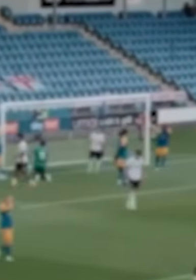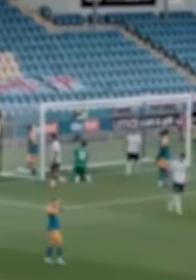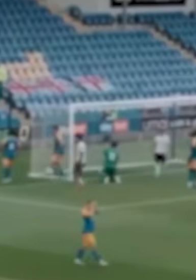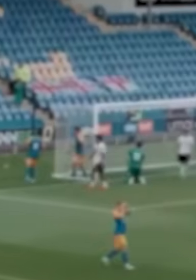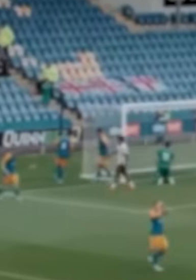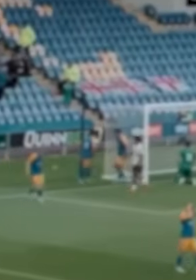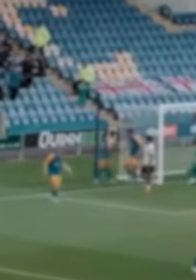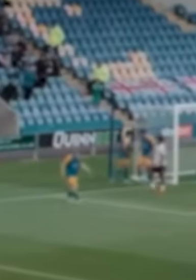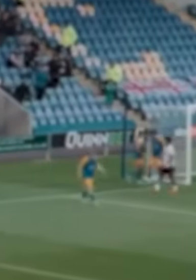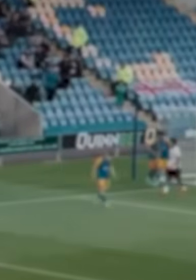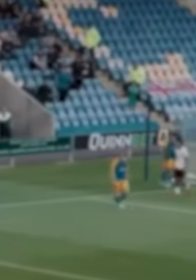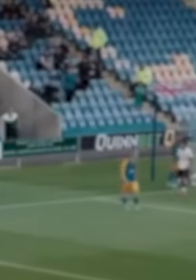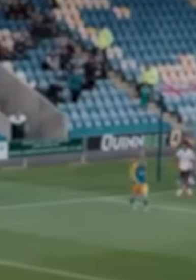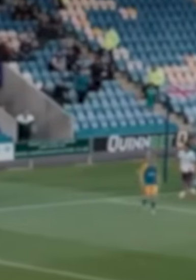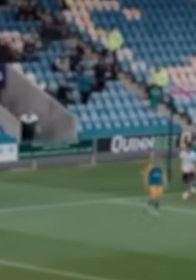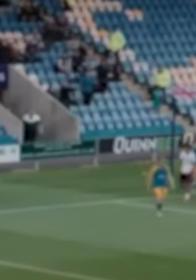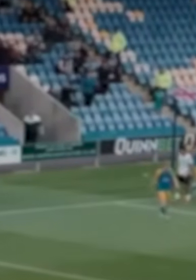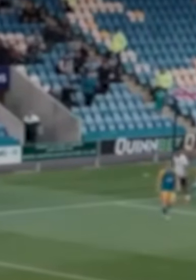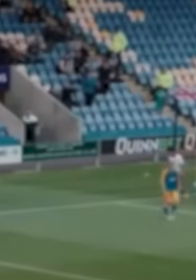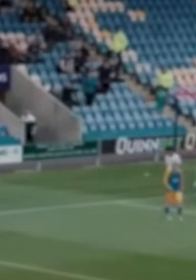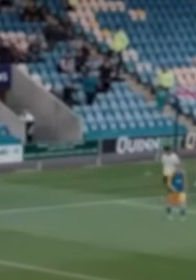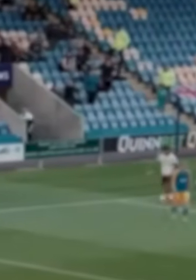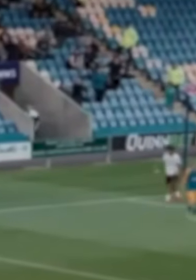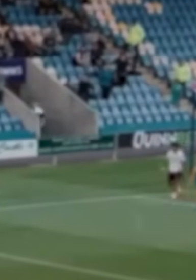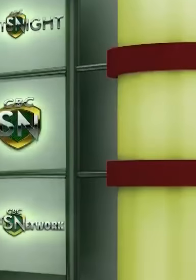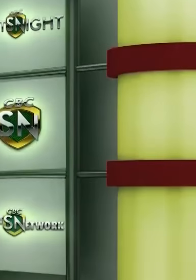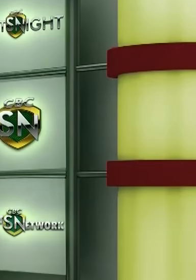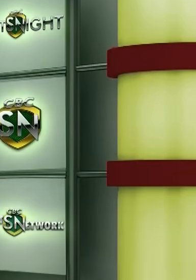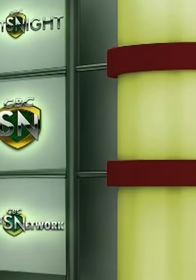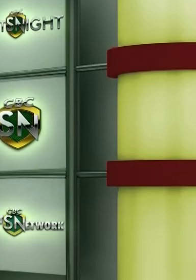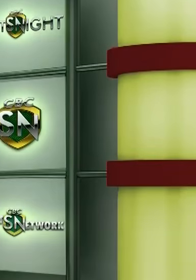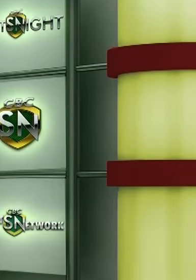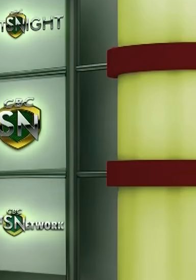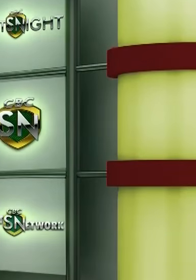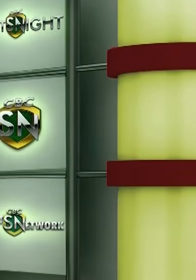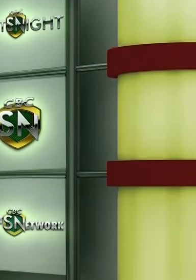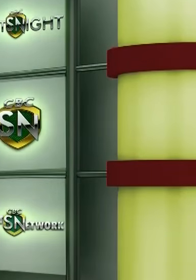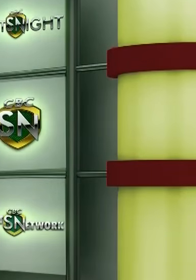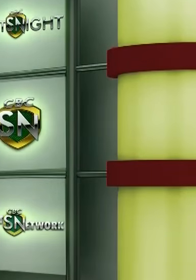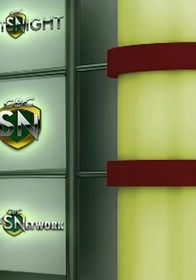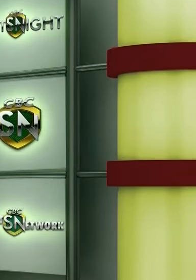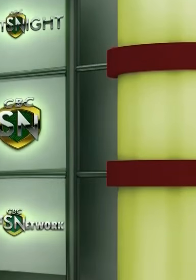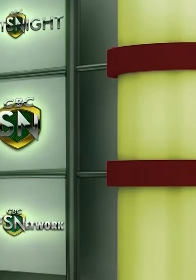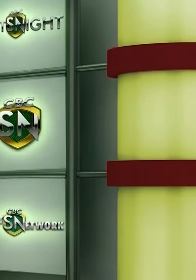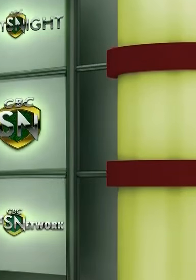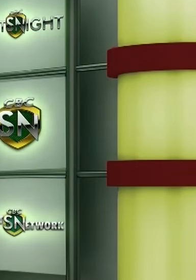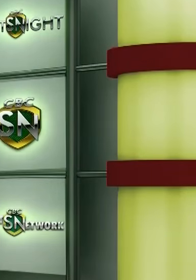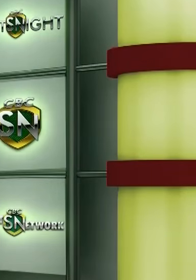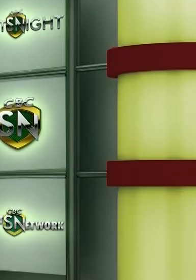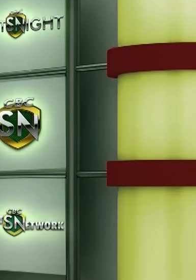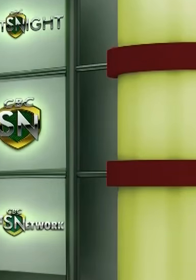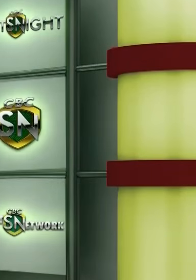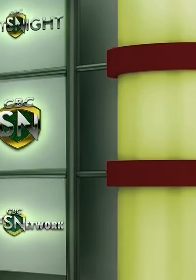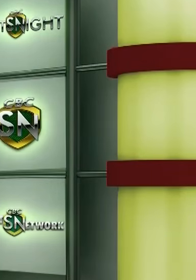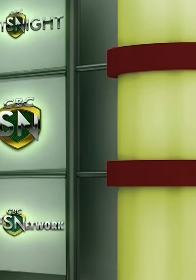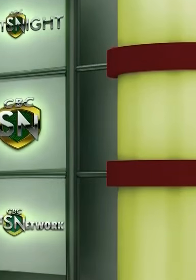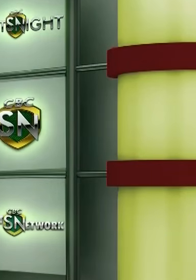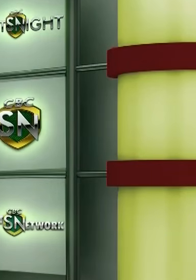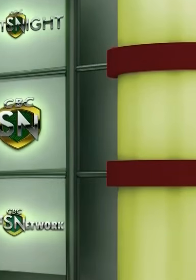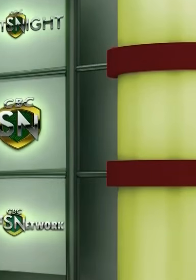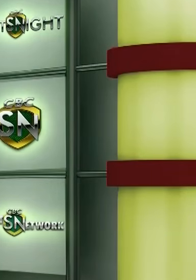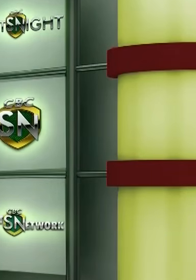the highest value footballers ever from Barbados. Well, the Barbadian Bash, a tentative title